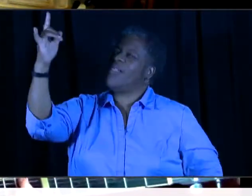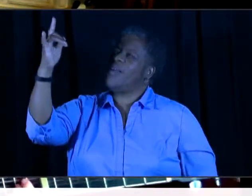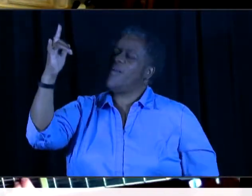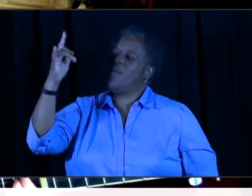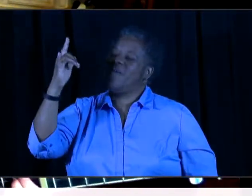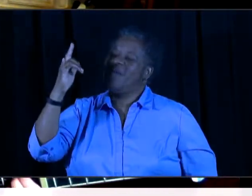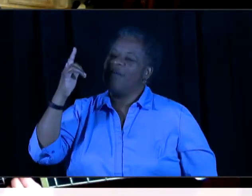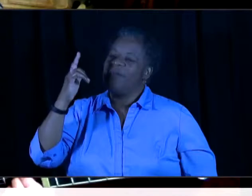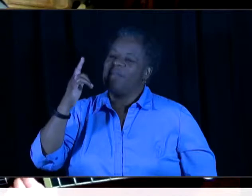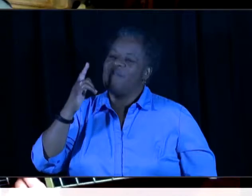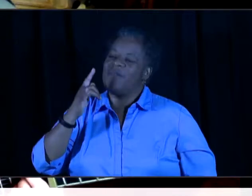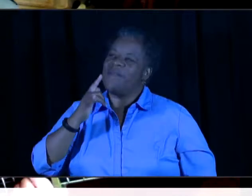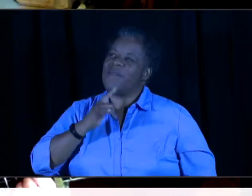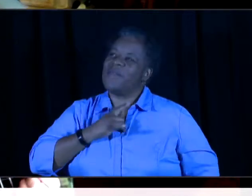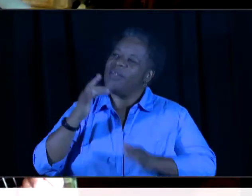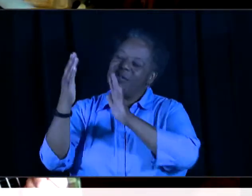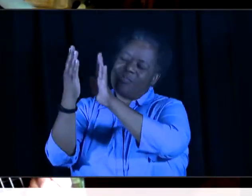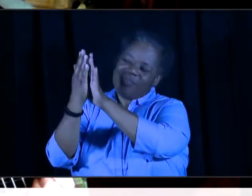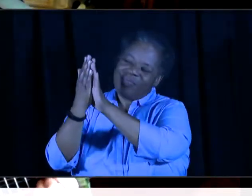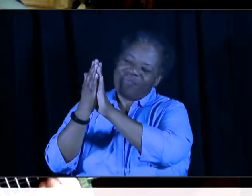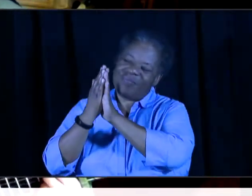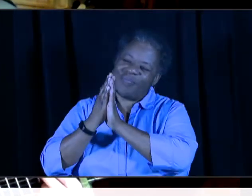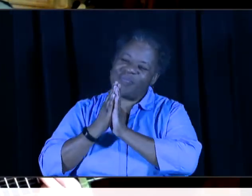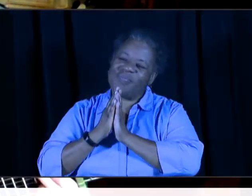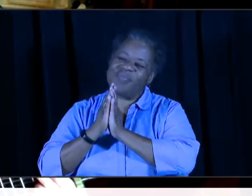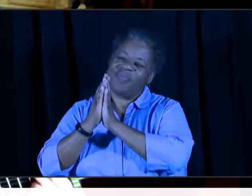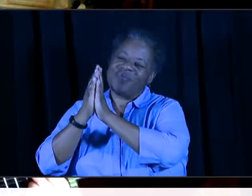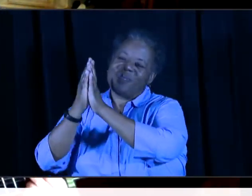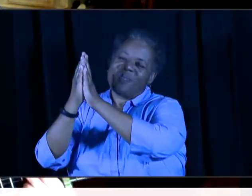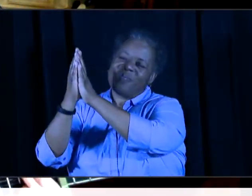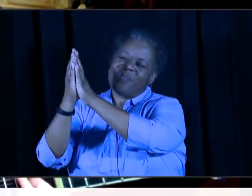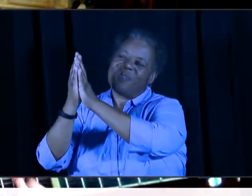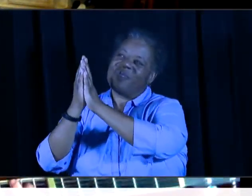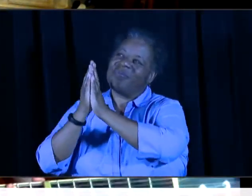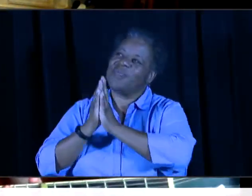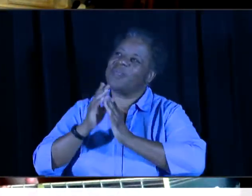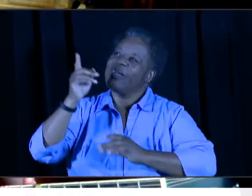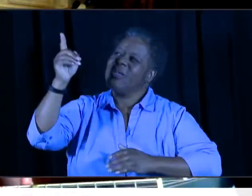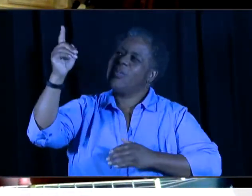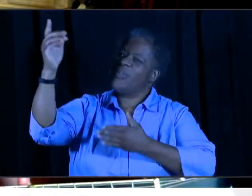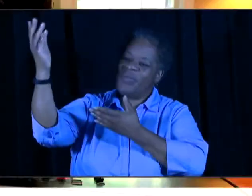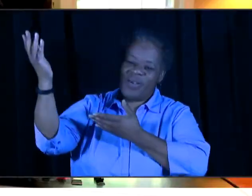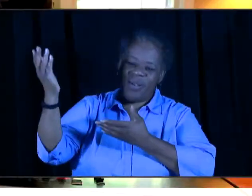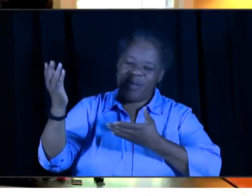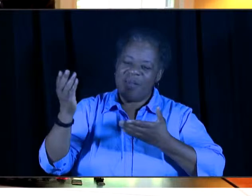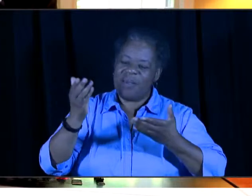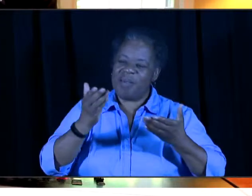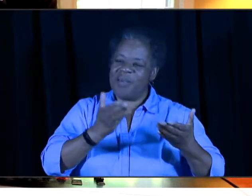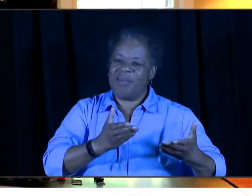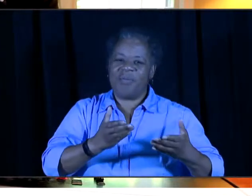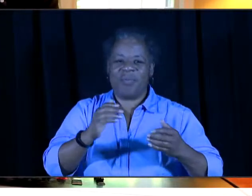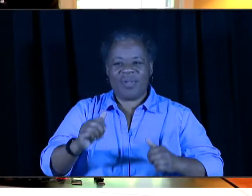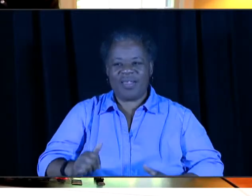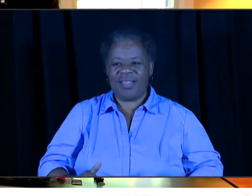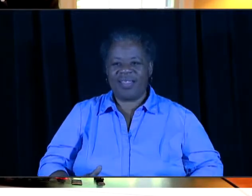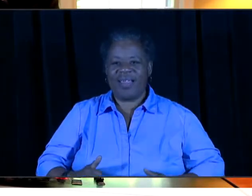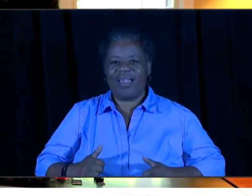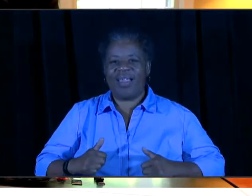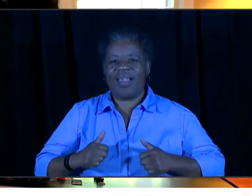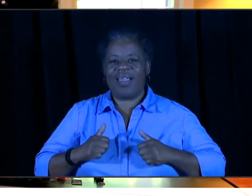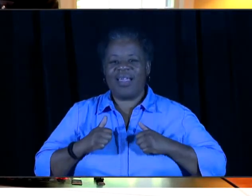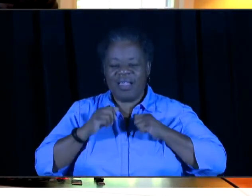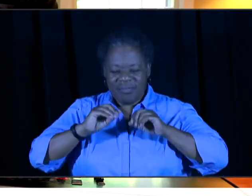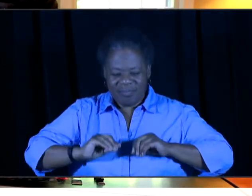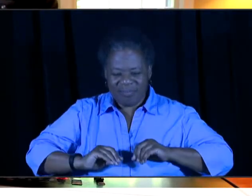to be nearer to us. So you've come to bring life,